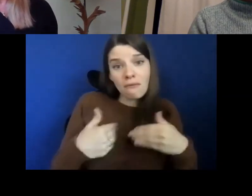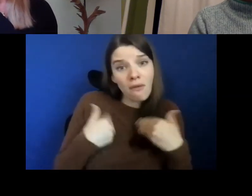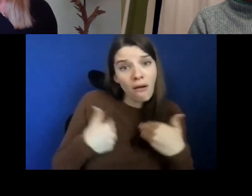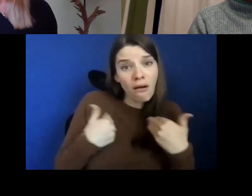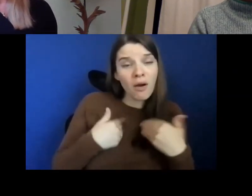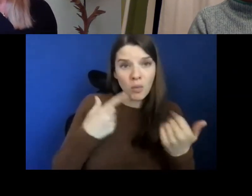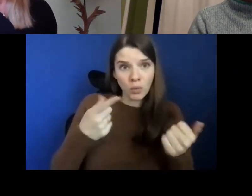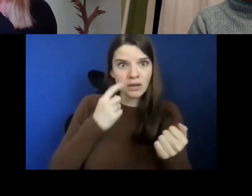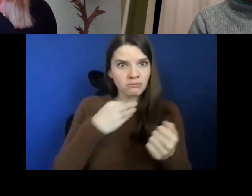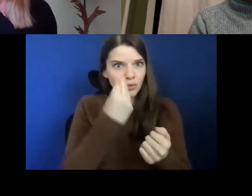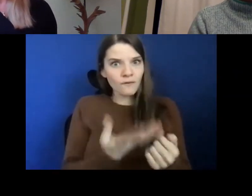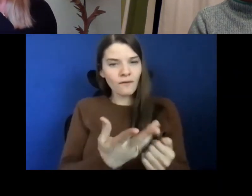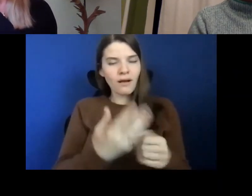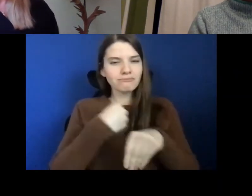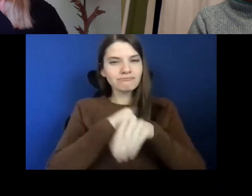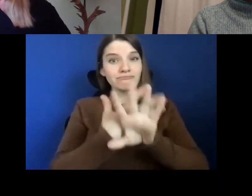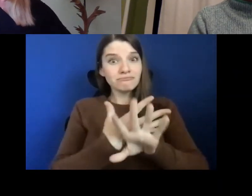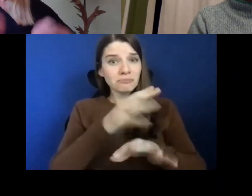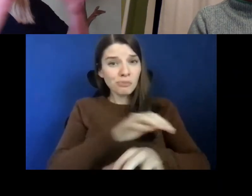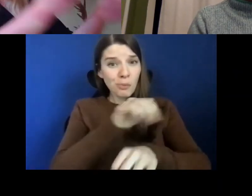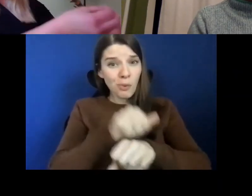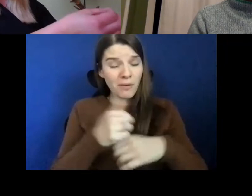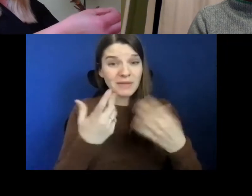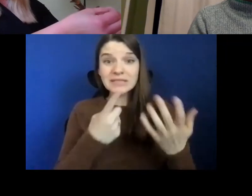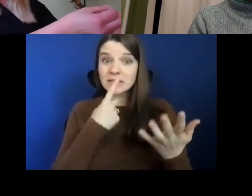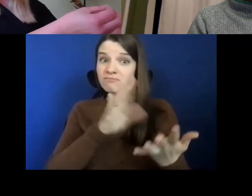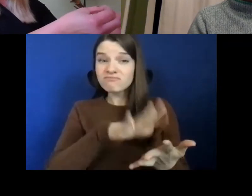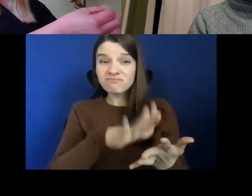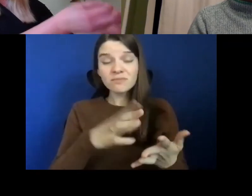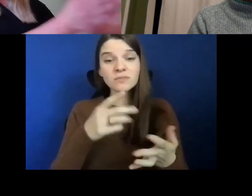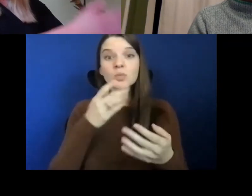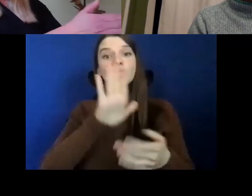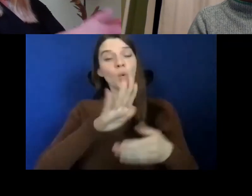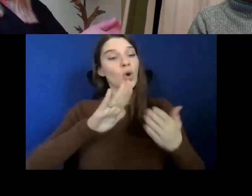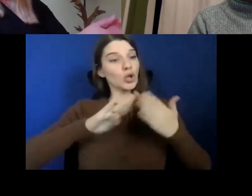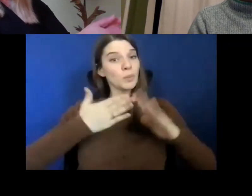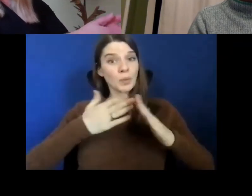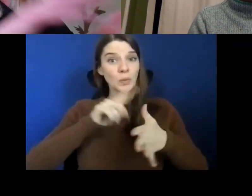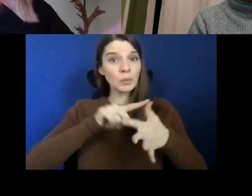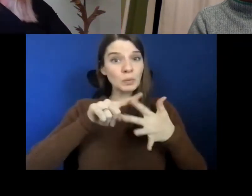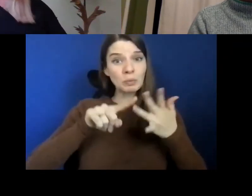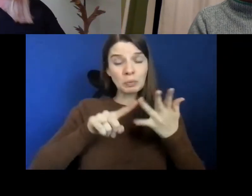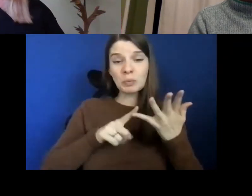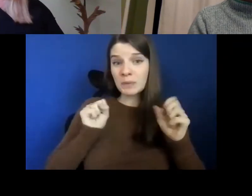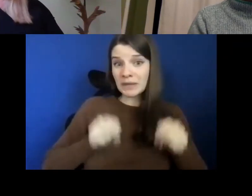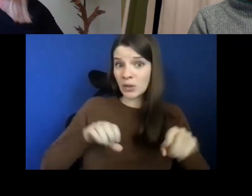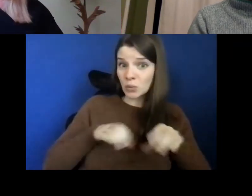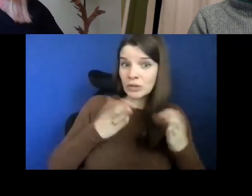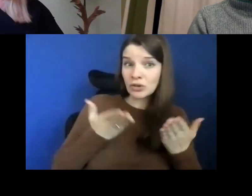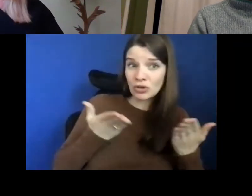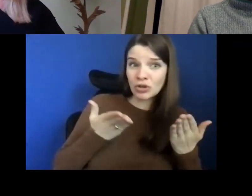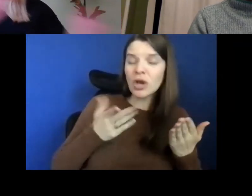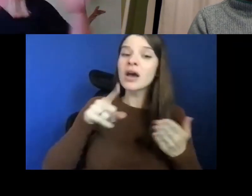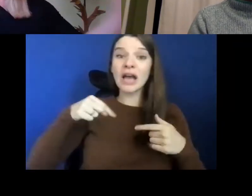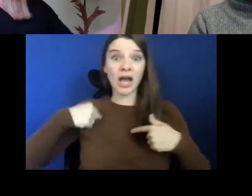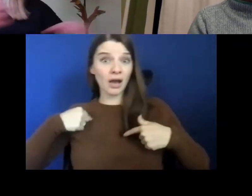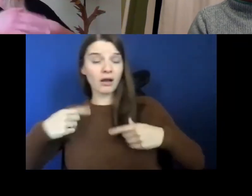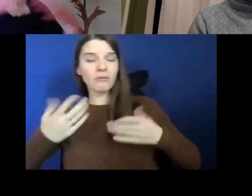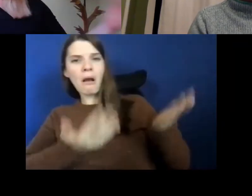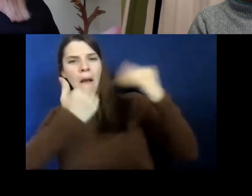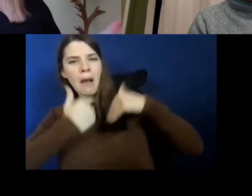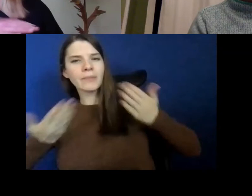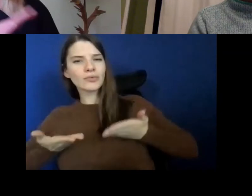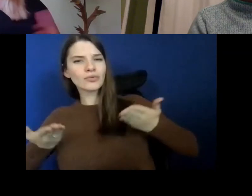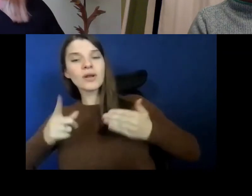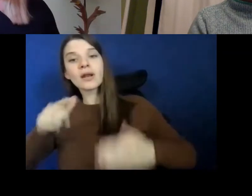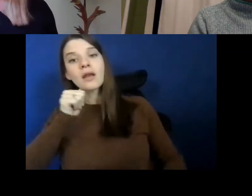provide that telehealth approach and say, here are the things do in your community with her, and here are the things she should come see us, so that she's not doing